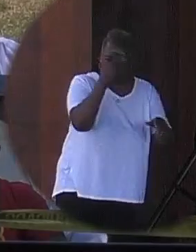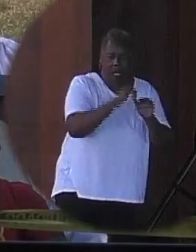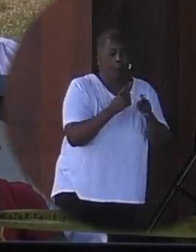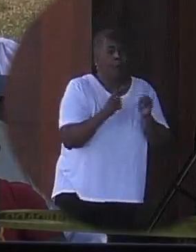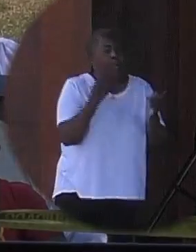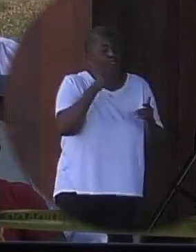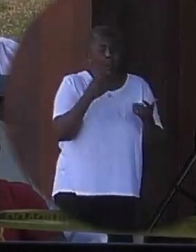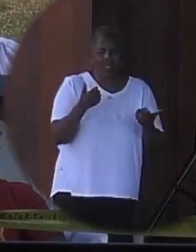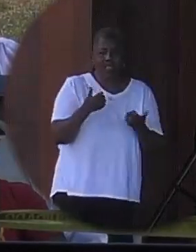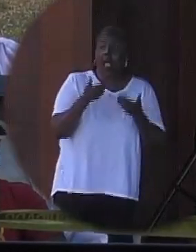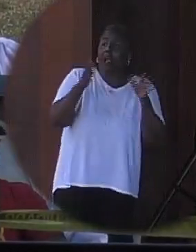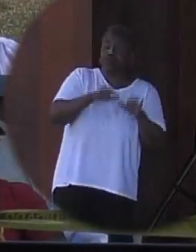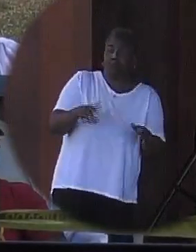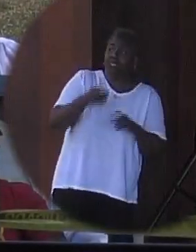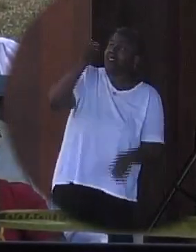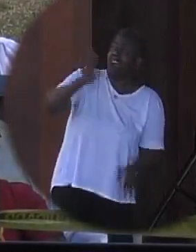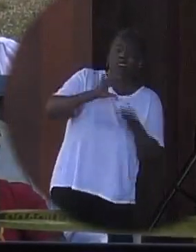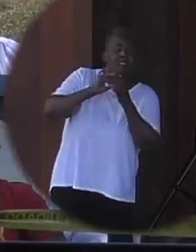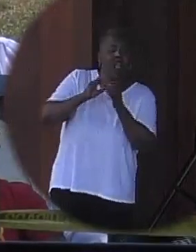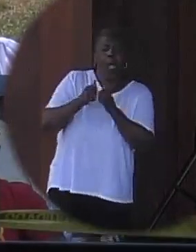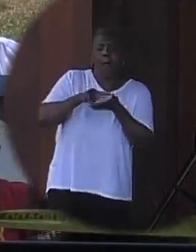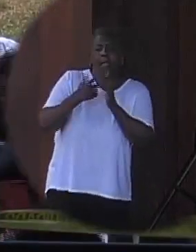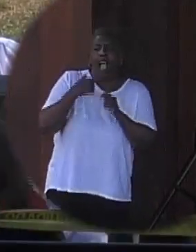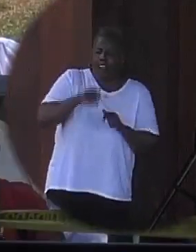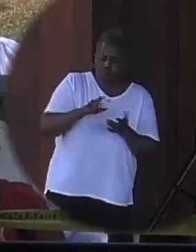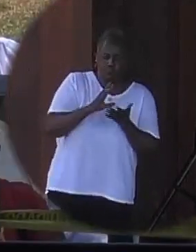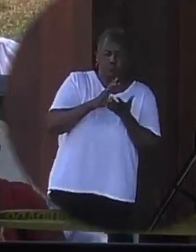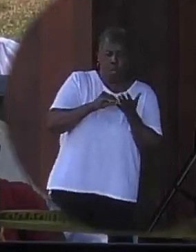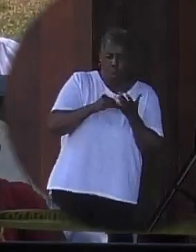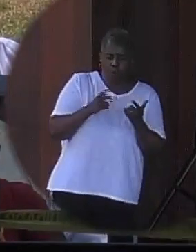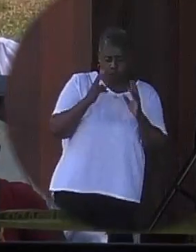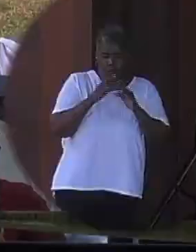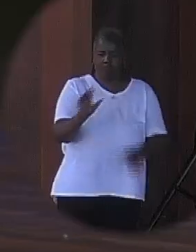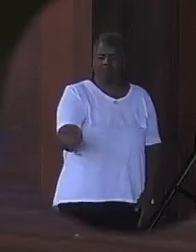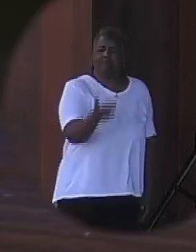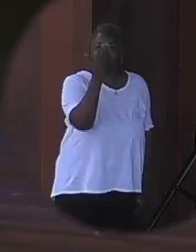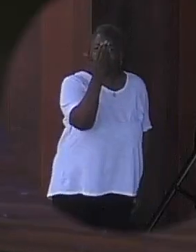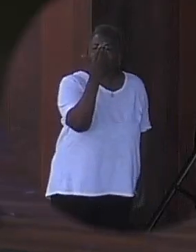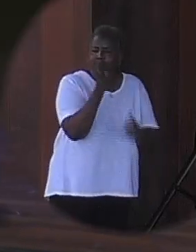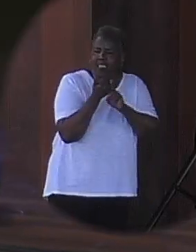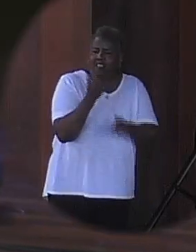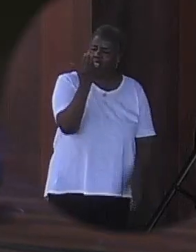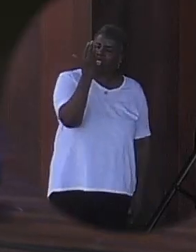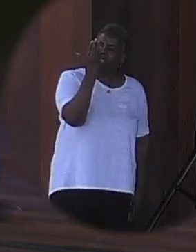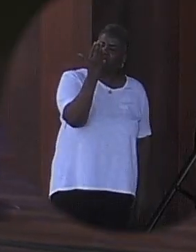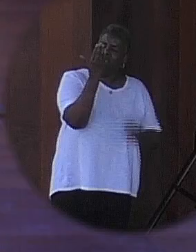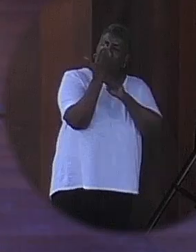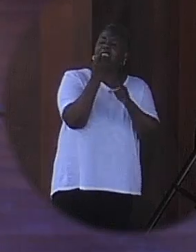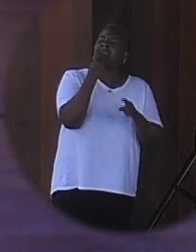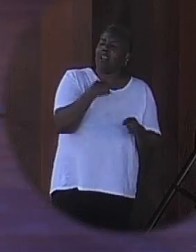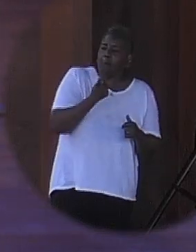But to be a child of God means I've got to learn to look at the man in the mirror and tell